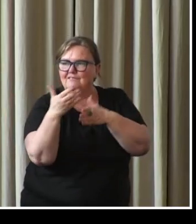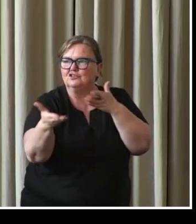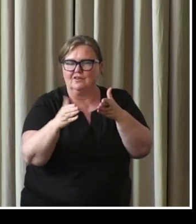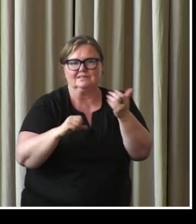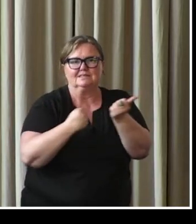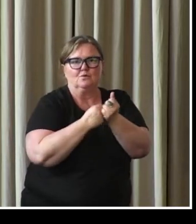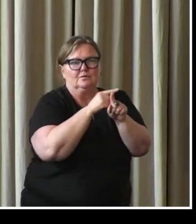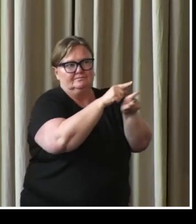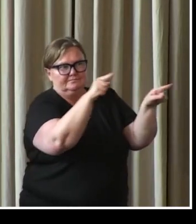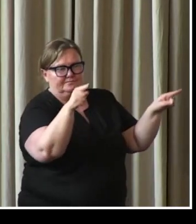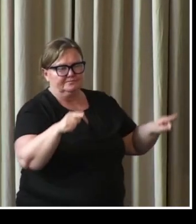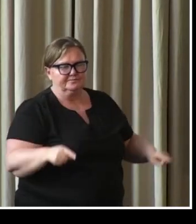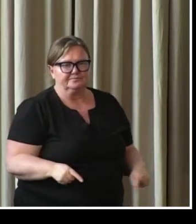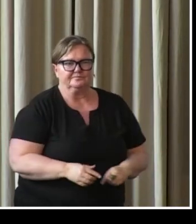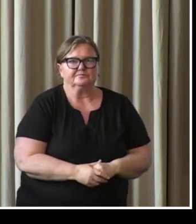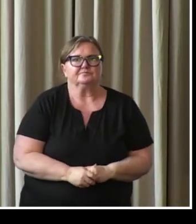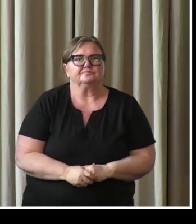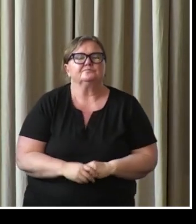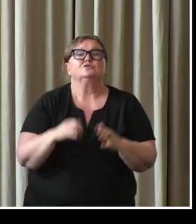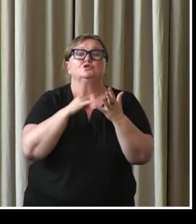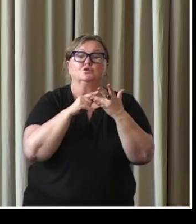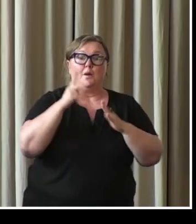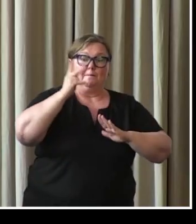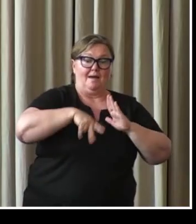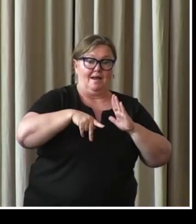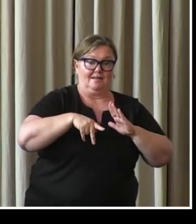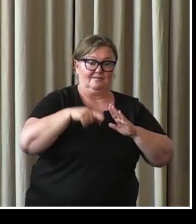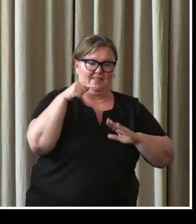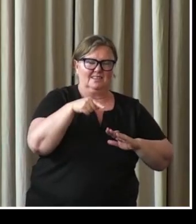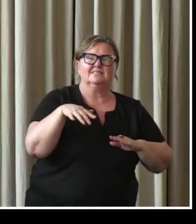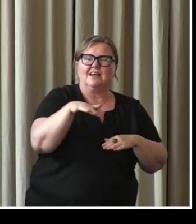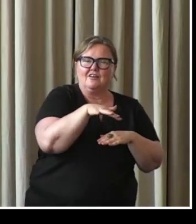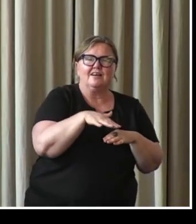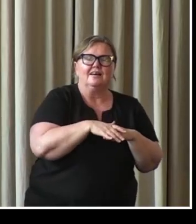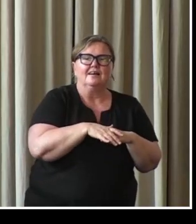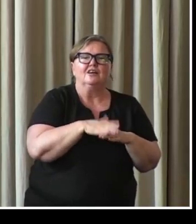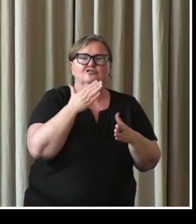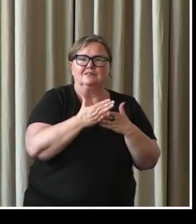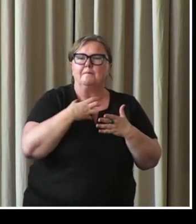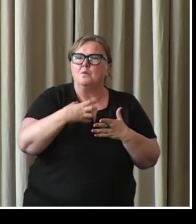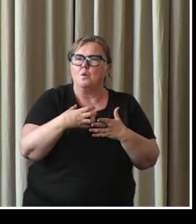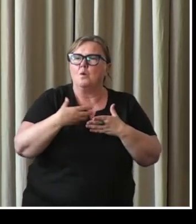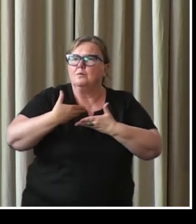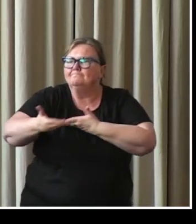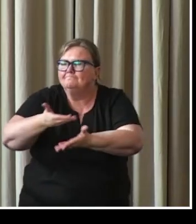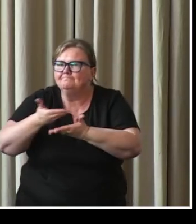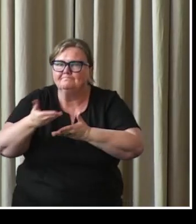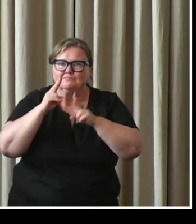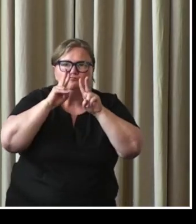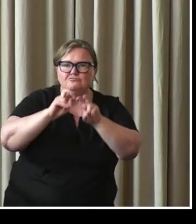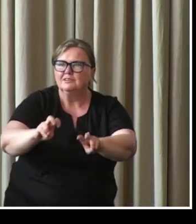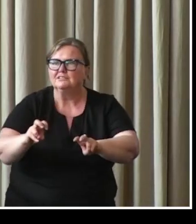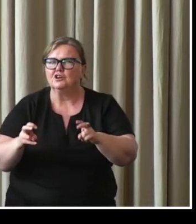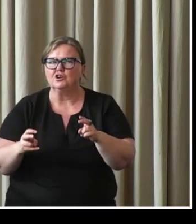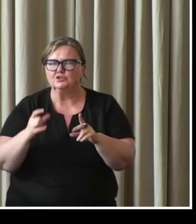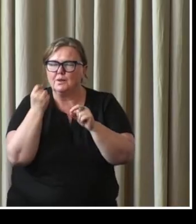supports that are out there. So part of this area for action will be to do further consultation and research to understand the